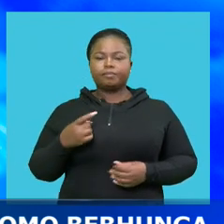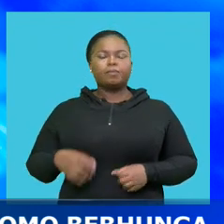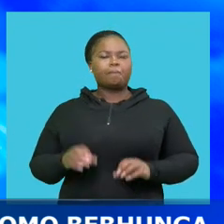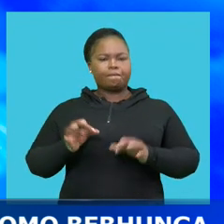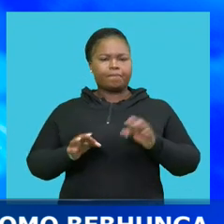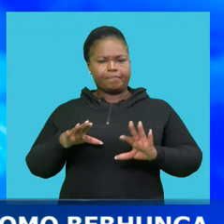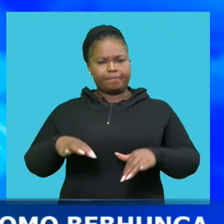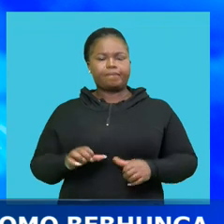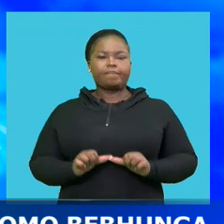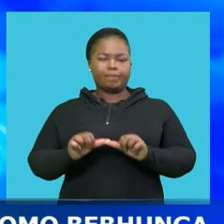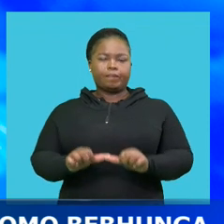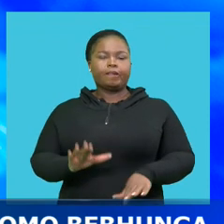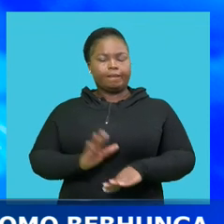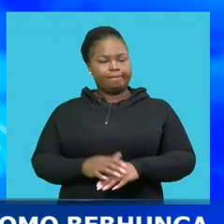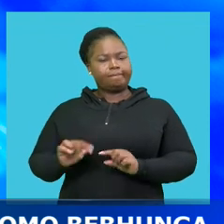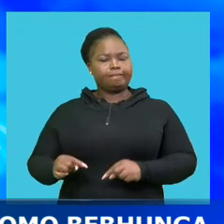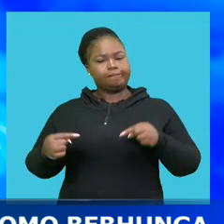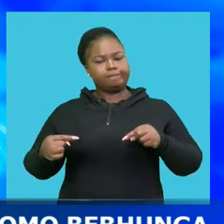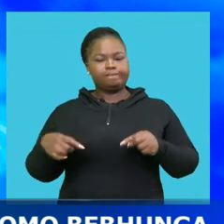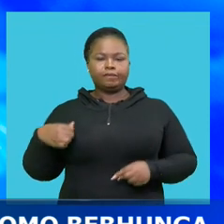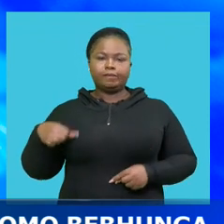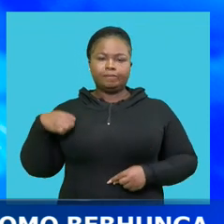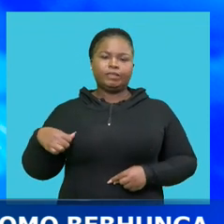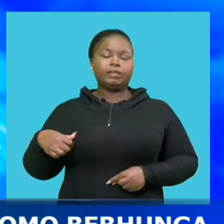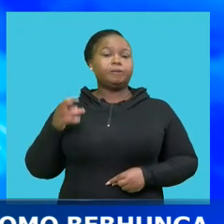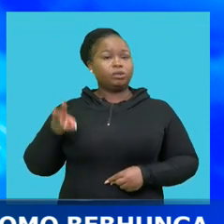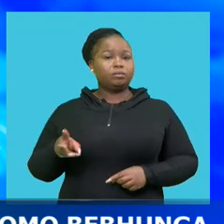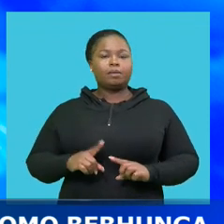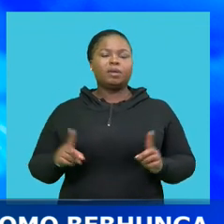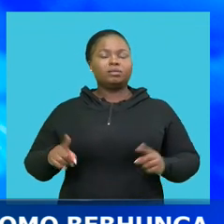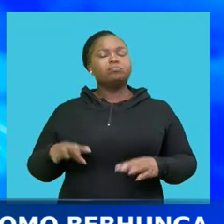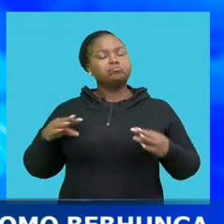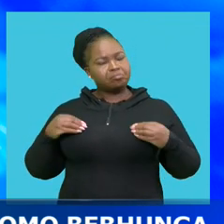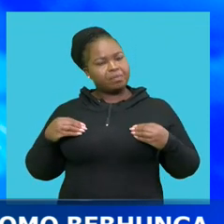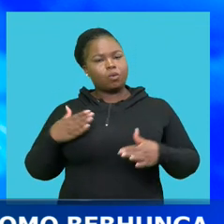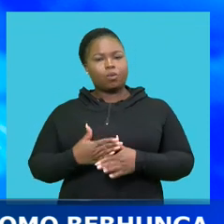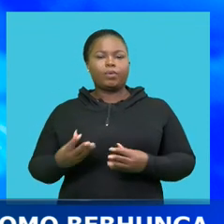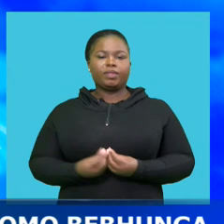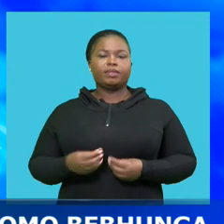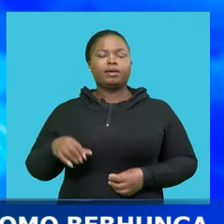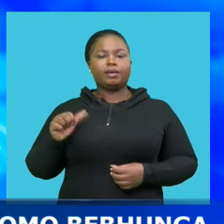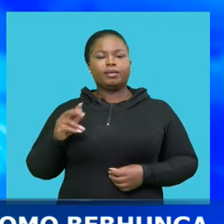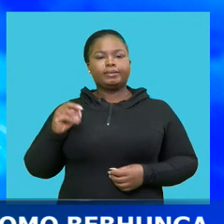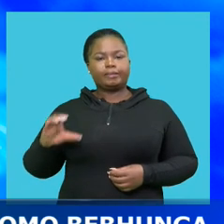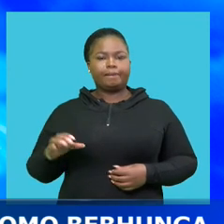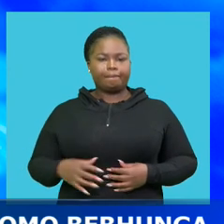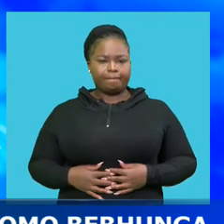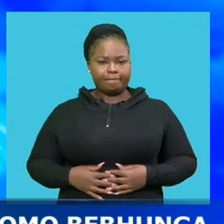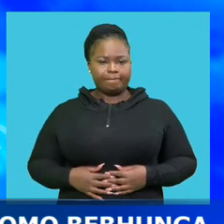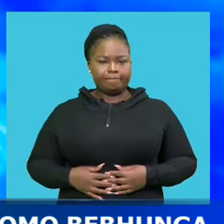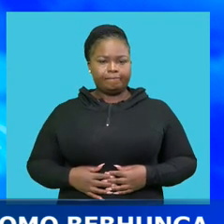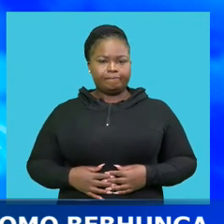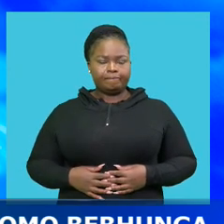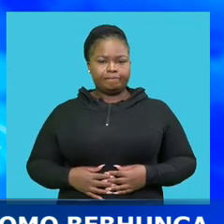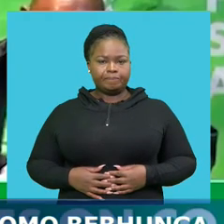wakhe uyaqhubeka nokuba ngumbutho ophikisayo kumasipala bephondo kodwa uvulelekile ukusebenzisana ne-African National Congress kwingxaki ngengxaki.